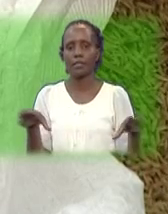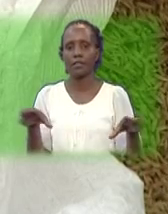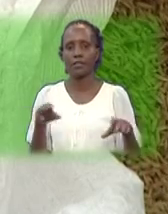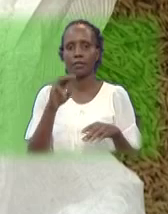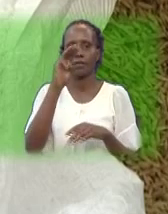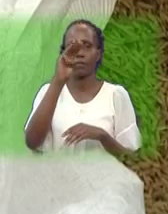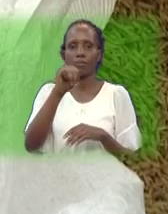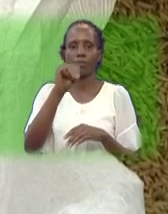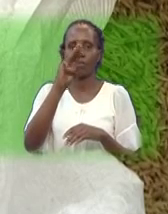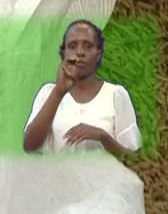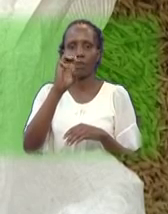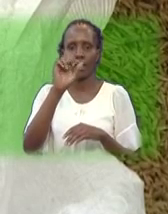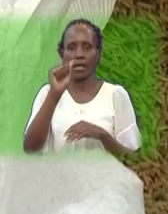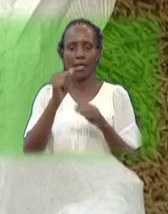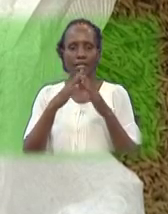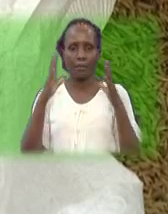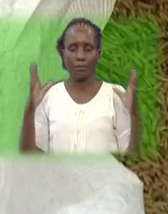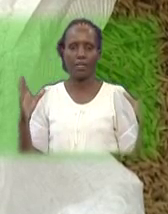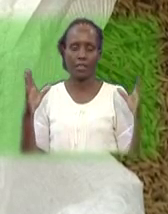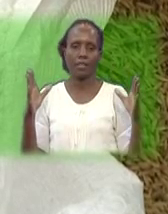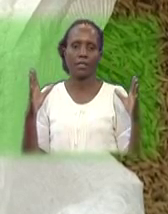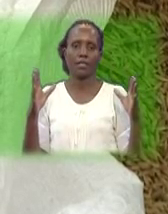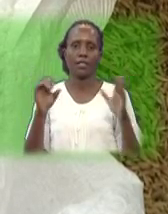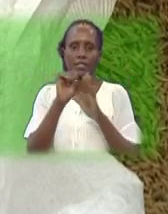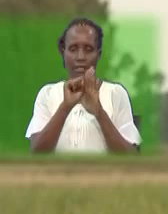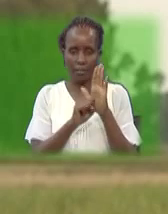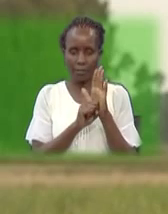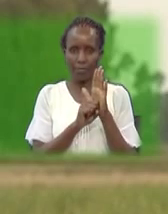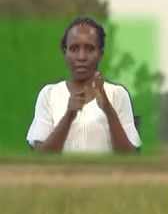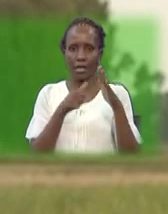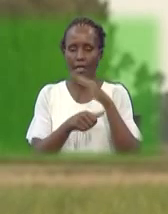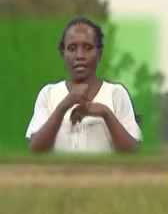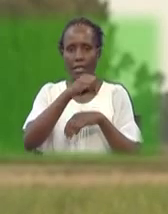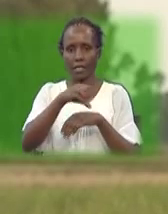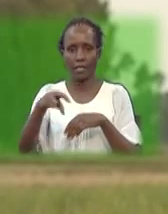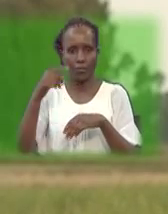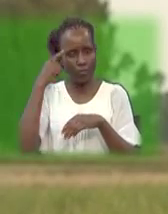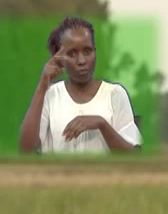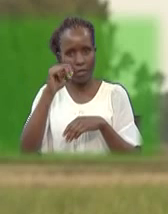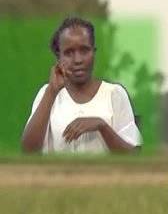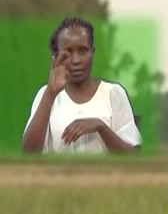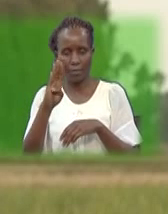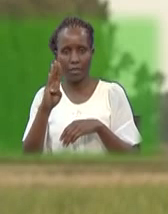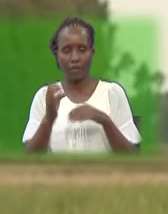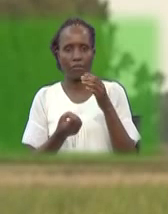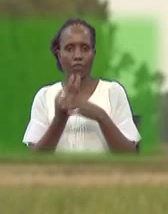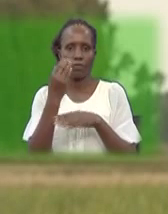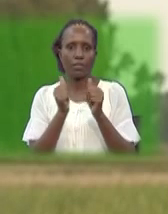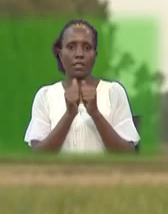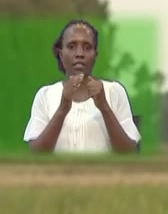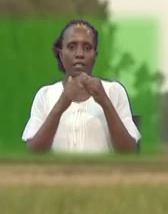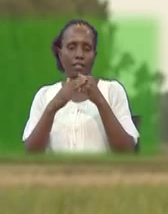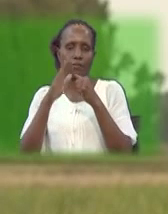Mwea is one of the largest schemes within the NIB irrigation schemes. It was formed way back in 1956